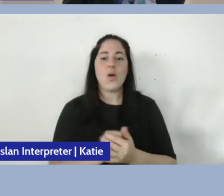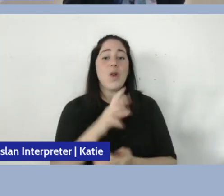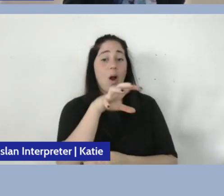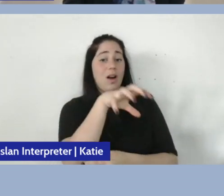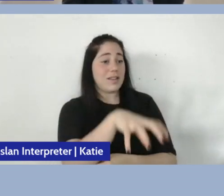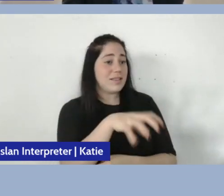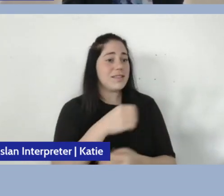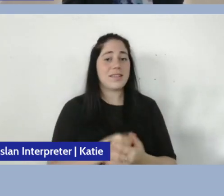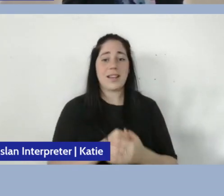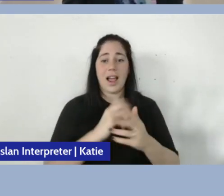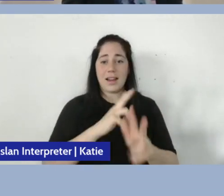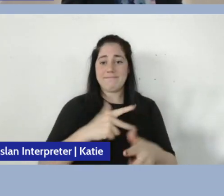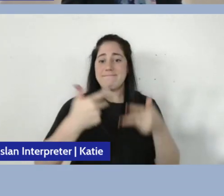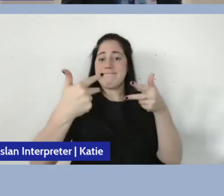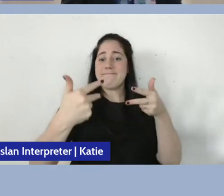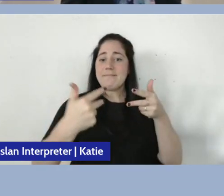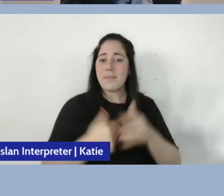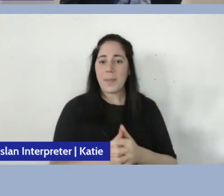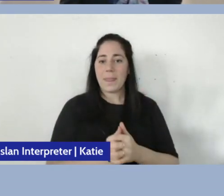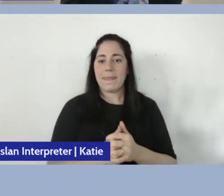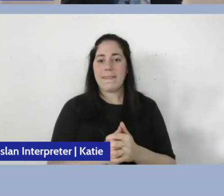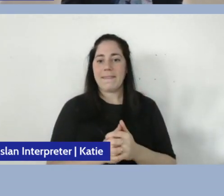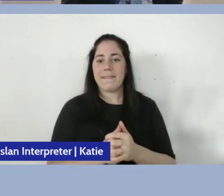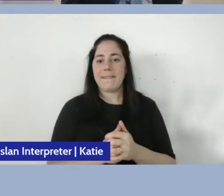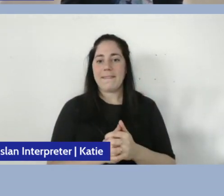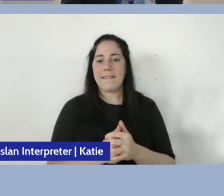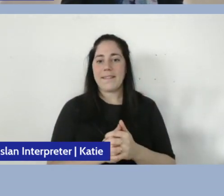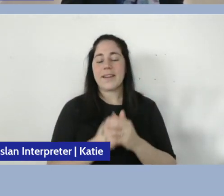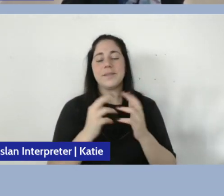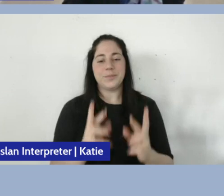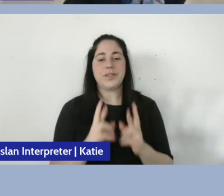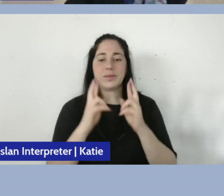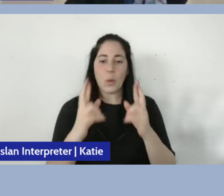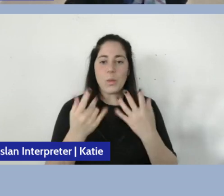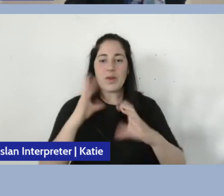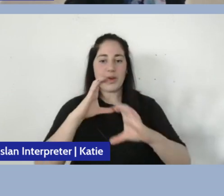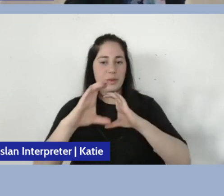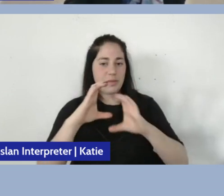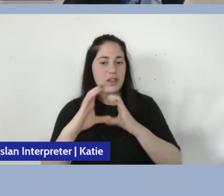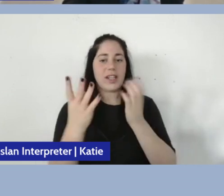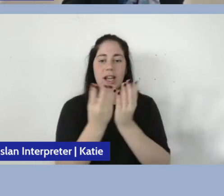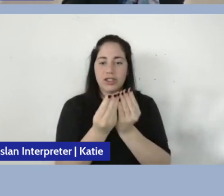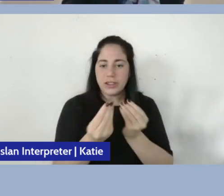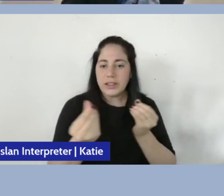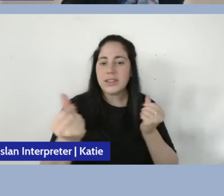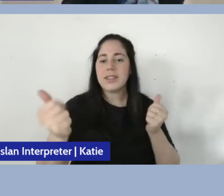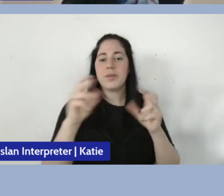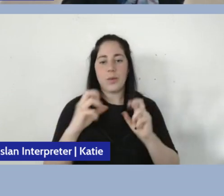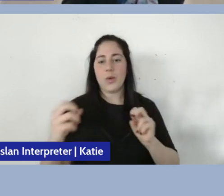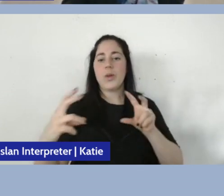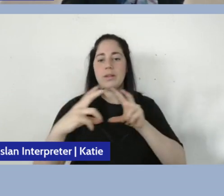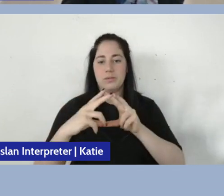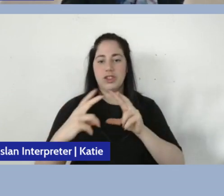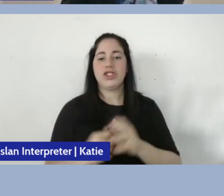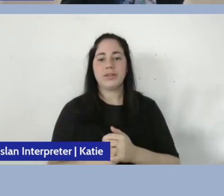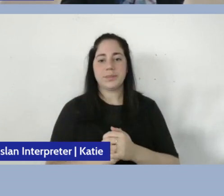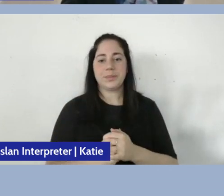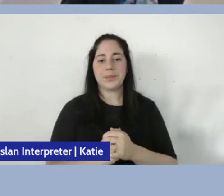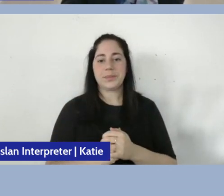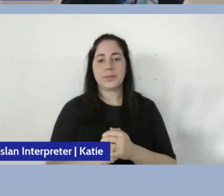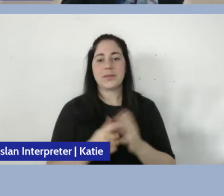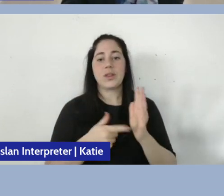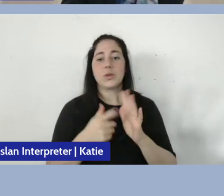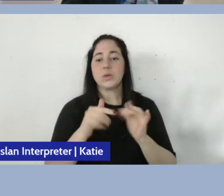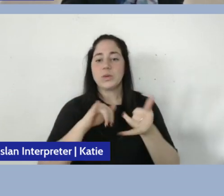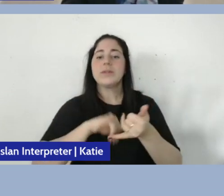and hopefully ensuring a seamless communication for discussions related to aged care services. So TIS National has